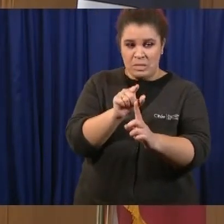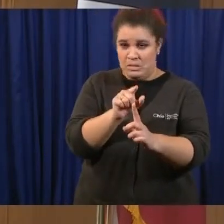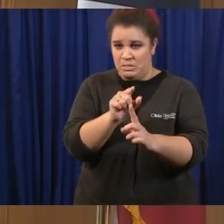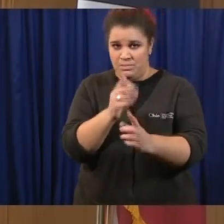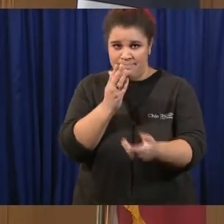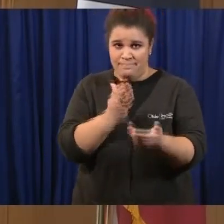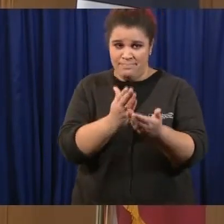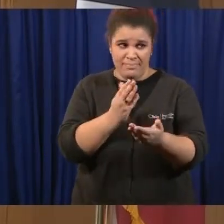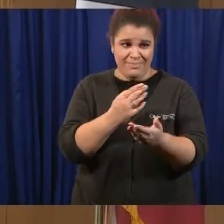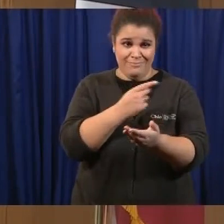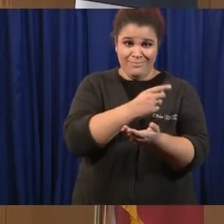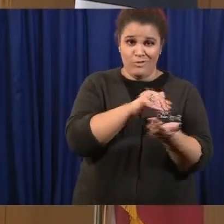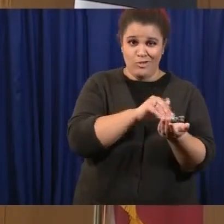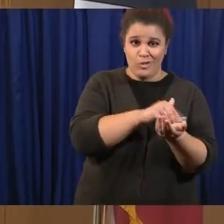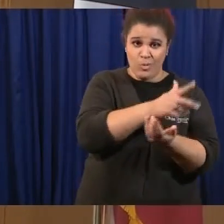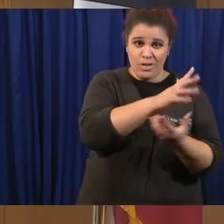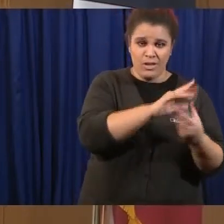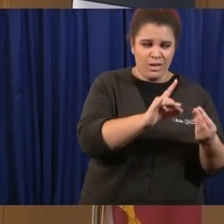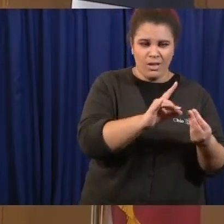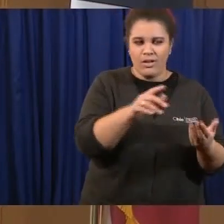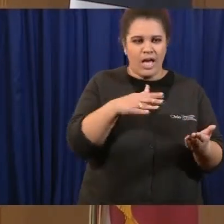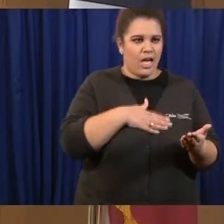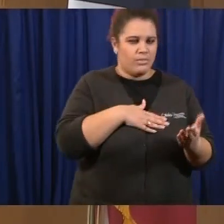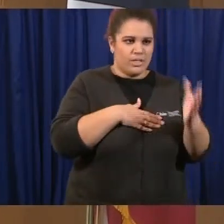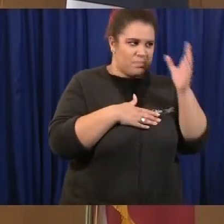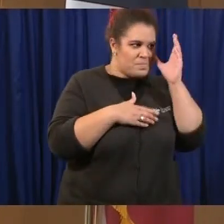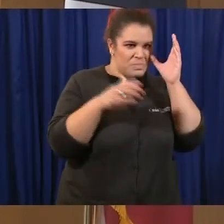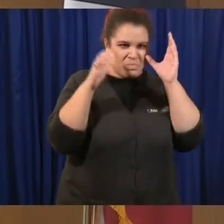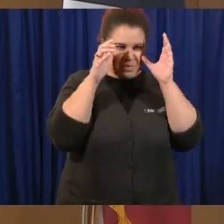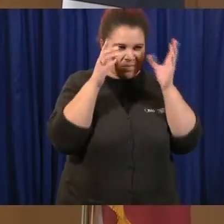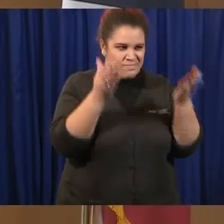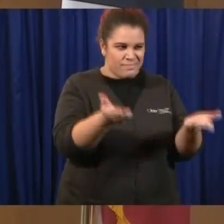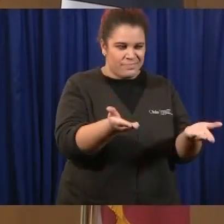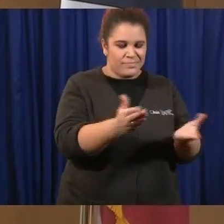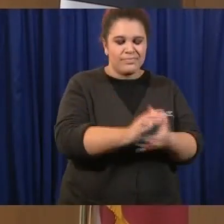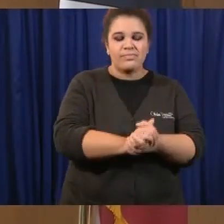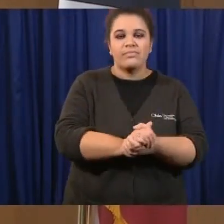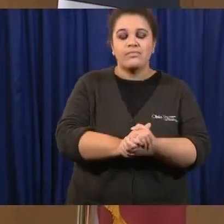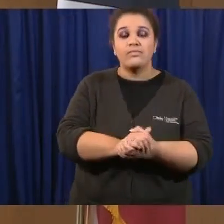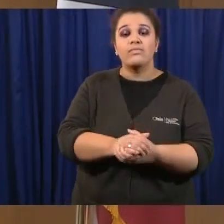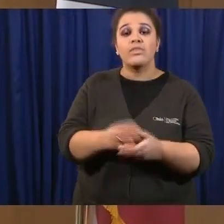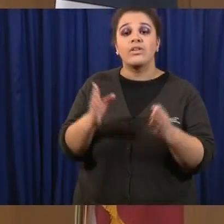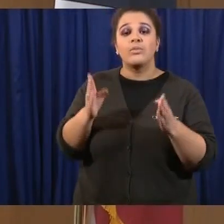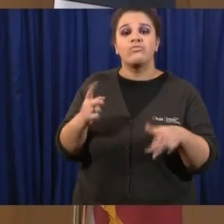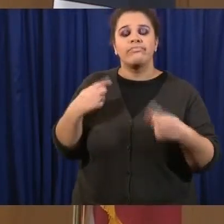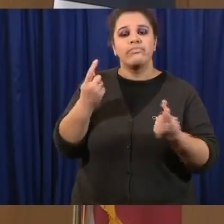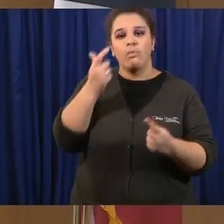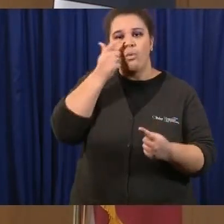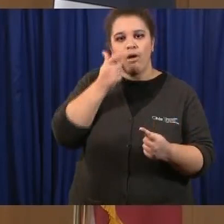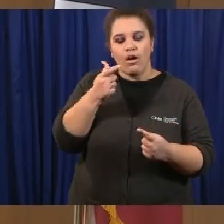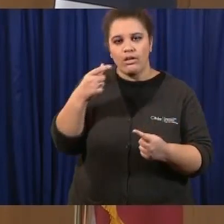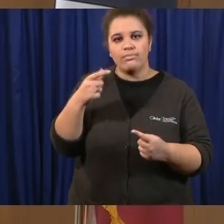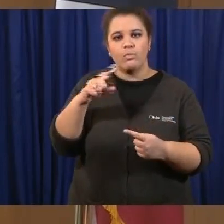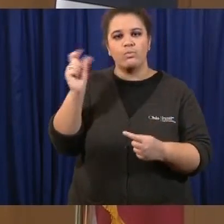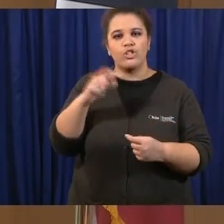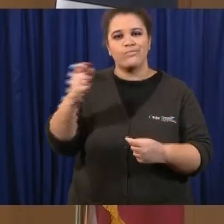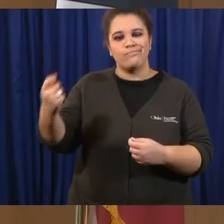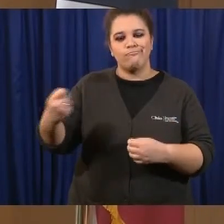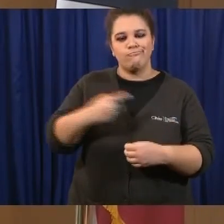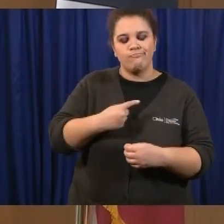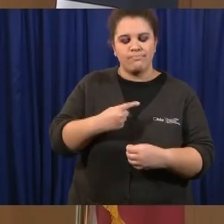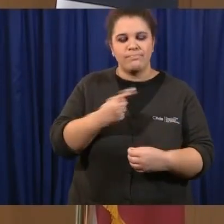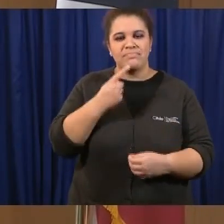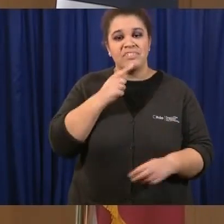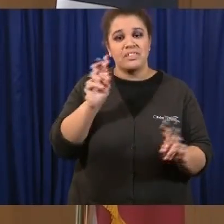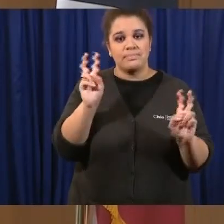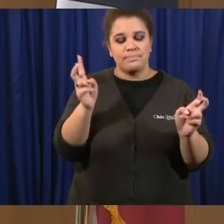Dr. Acton wants to add something, I'd love to hear it as well. This is a question sent in from a viewer, and they're wondering, as we come out of the